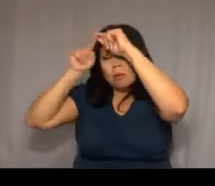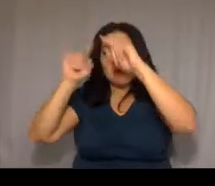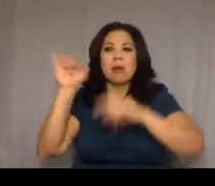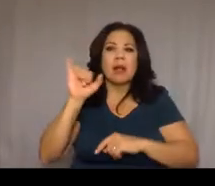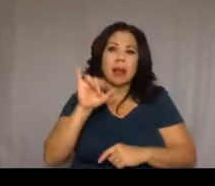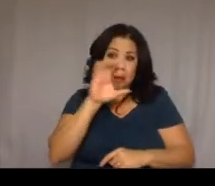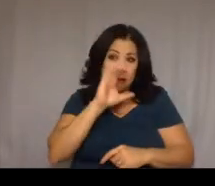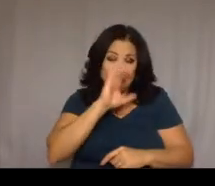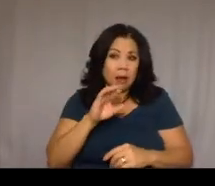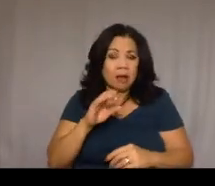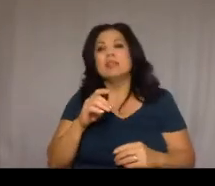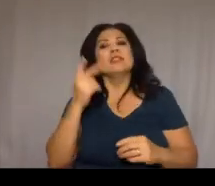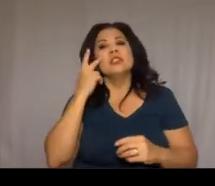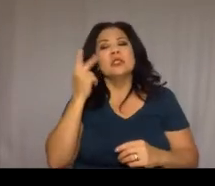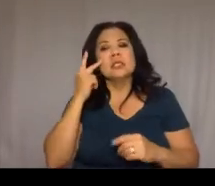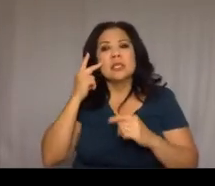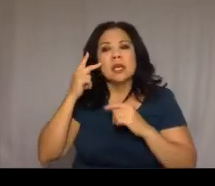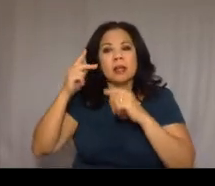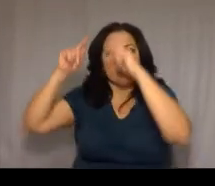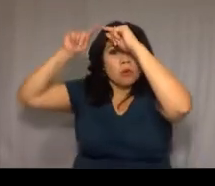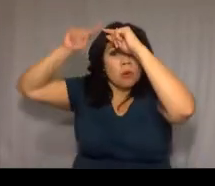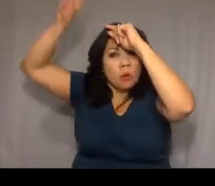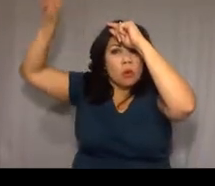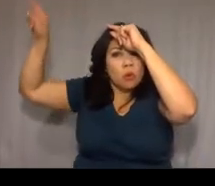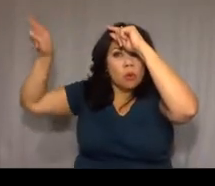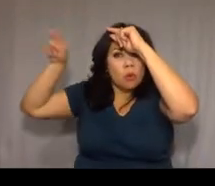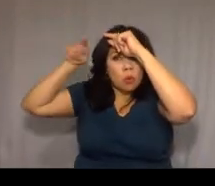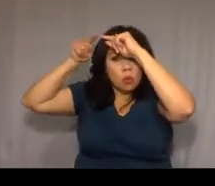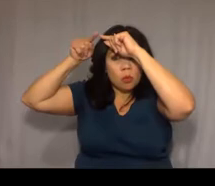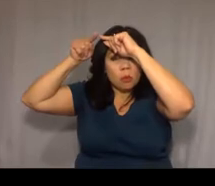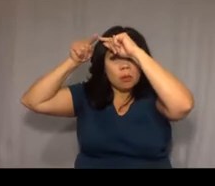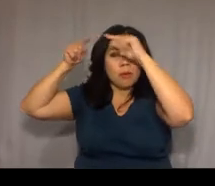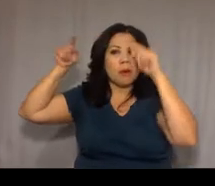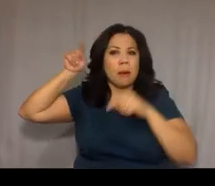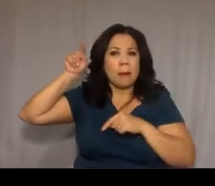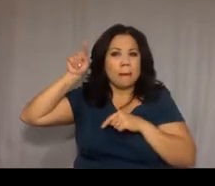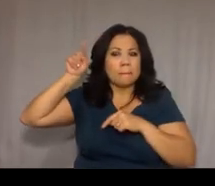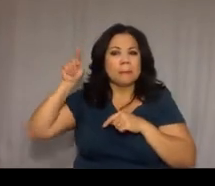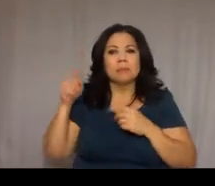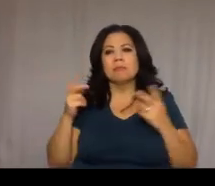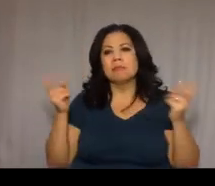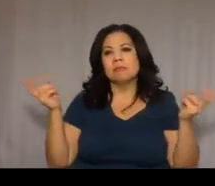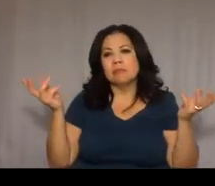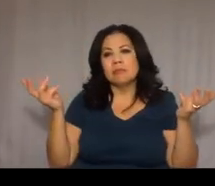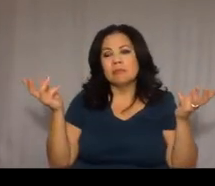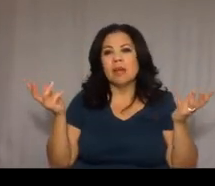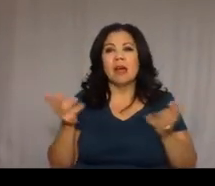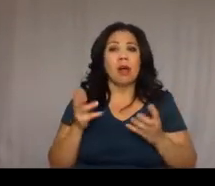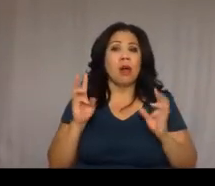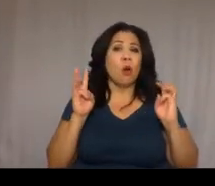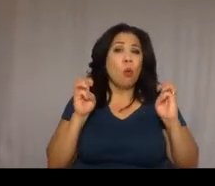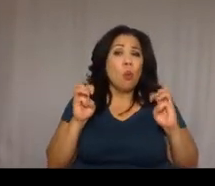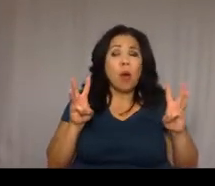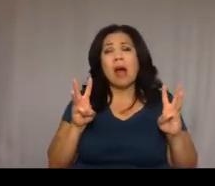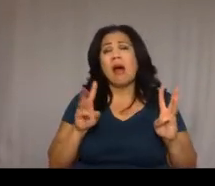where sometimes you see this little bubble coming out of your character's head. So Mike's bubble says, "Wow, I sure